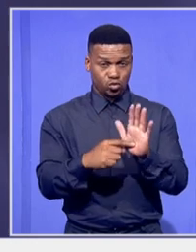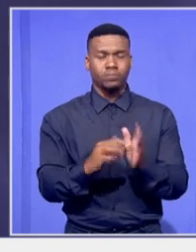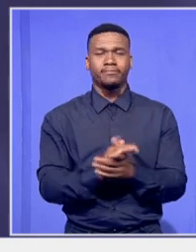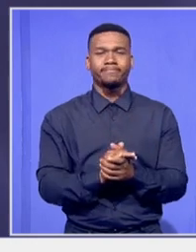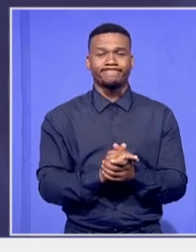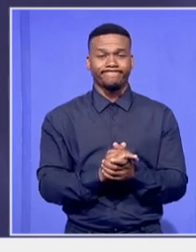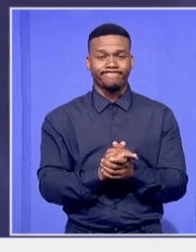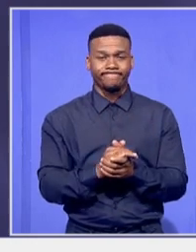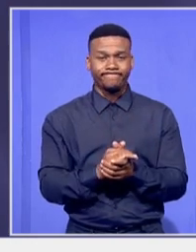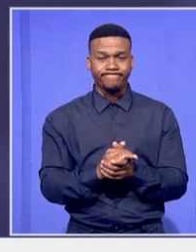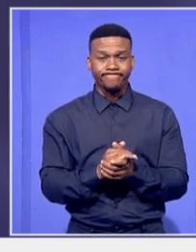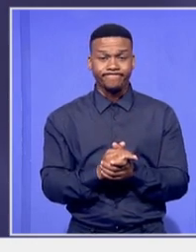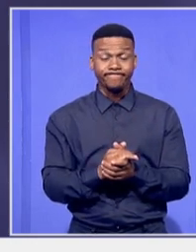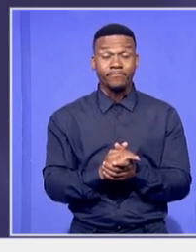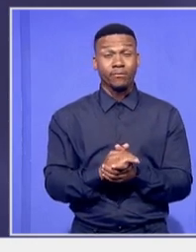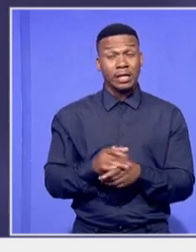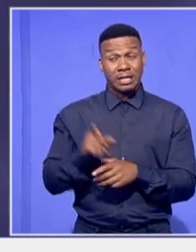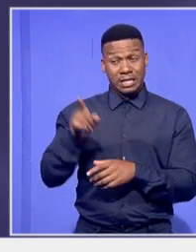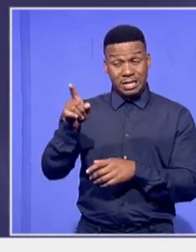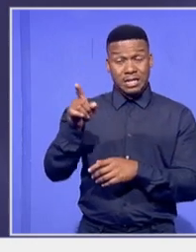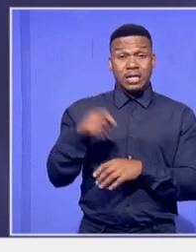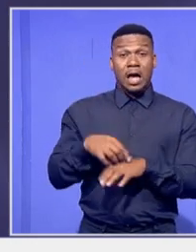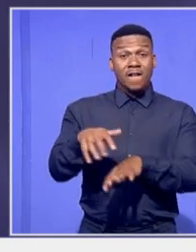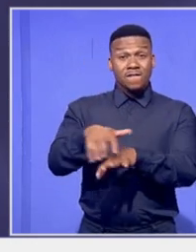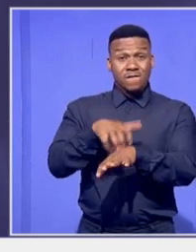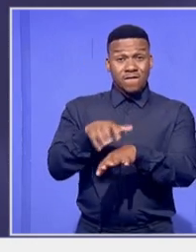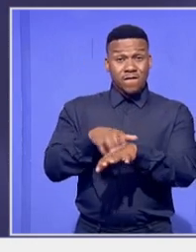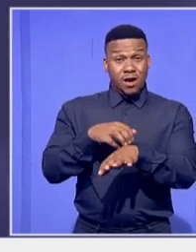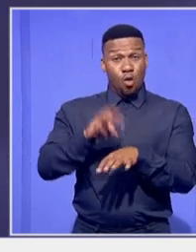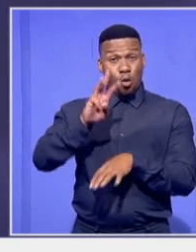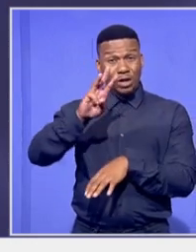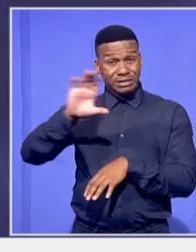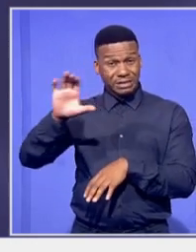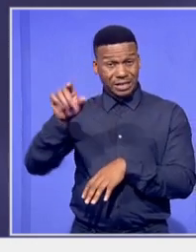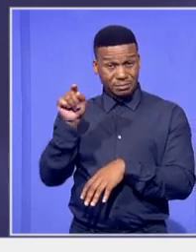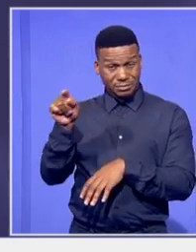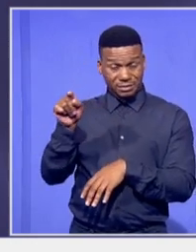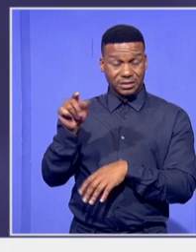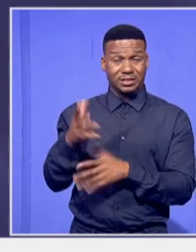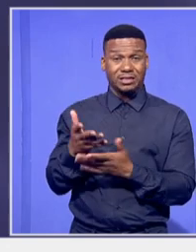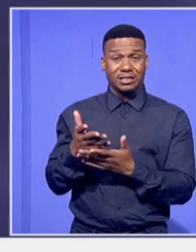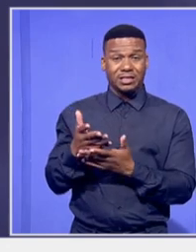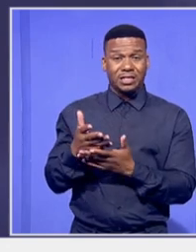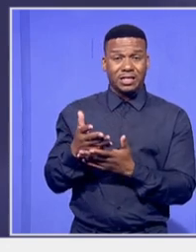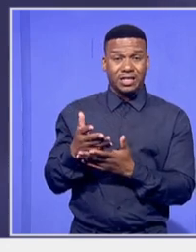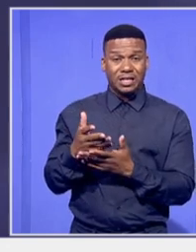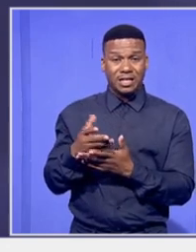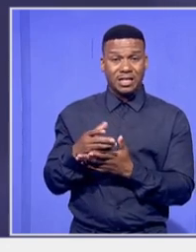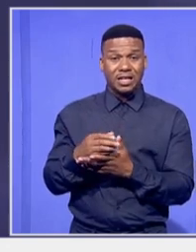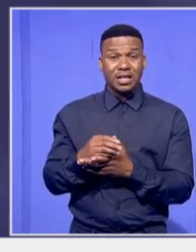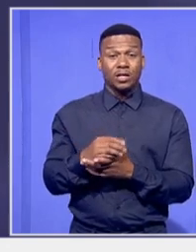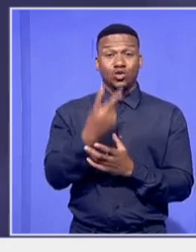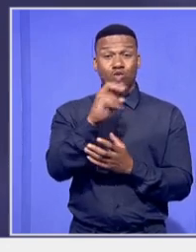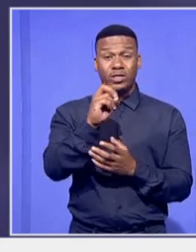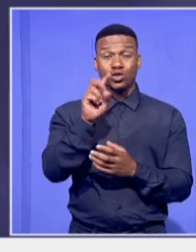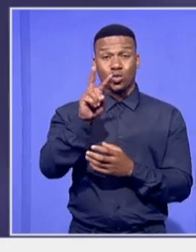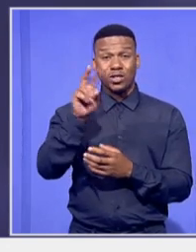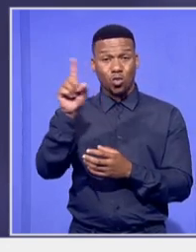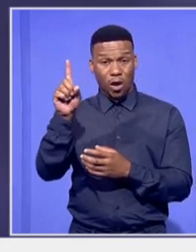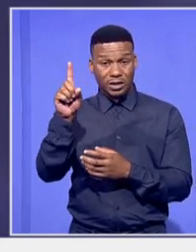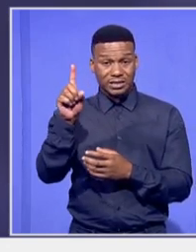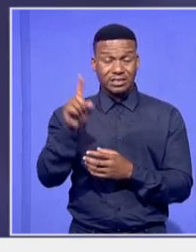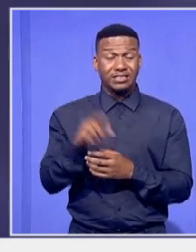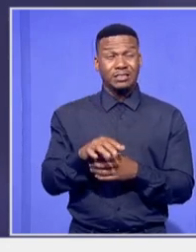too. In the rural Western Cape municipality of Prince Albert, of a base of 30% in 2021, the